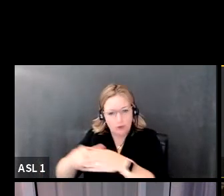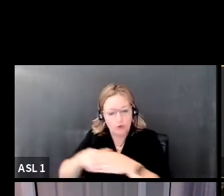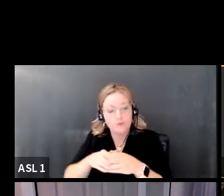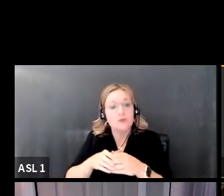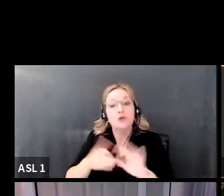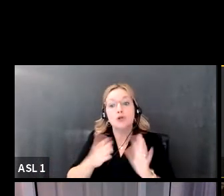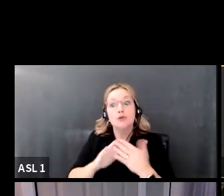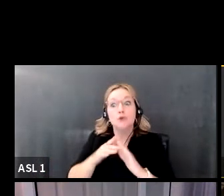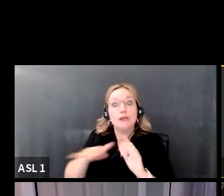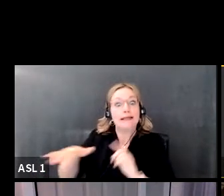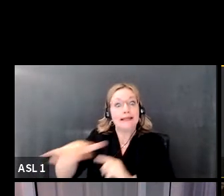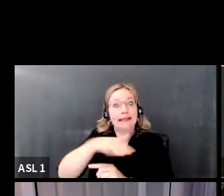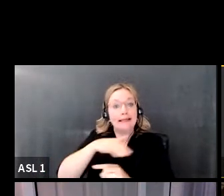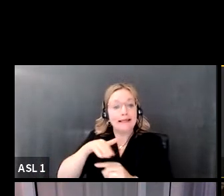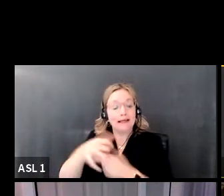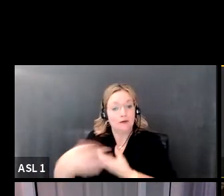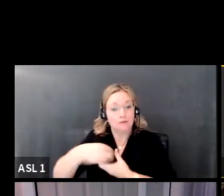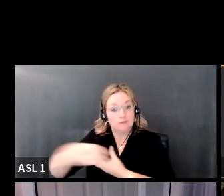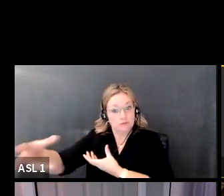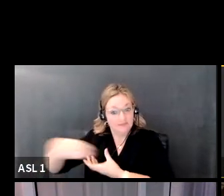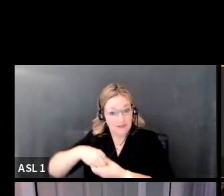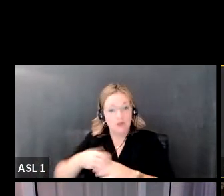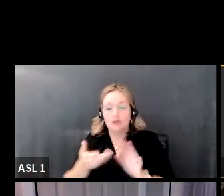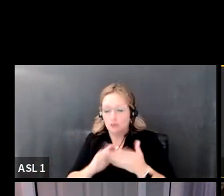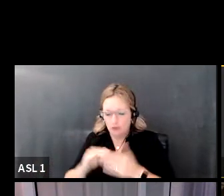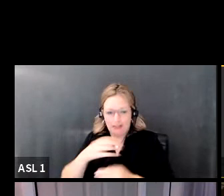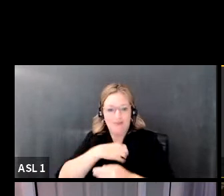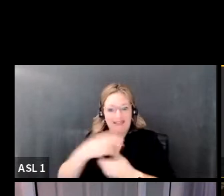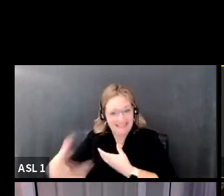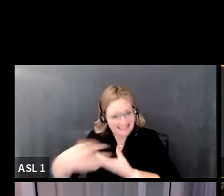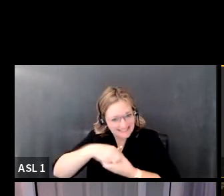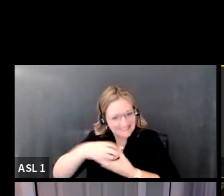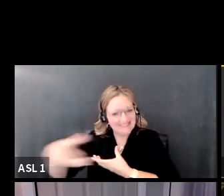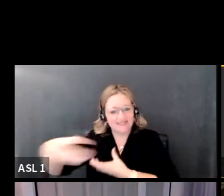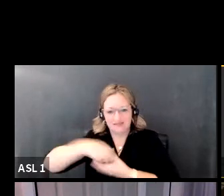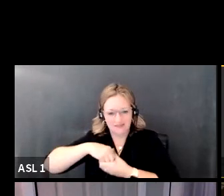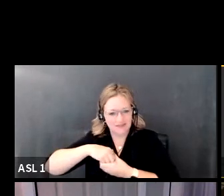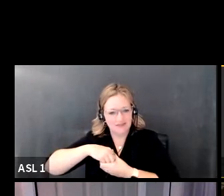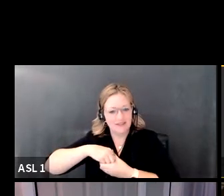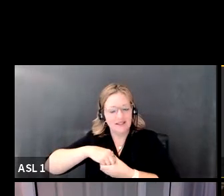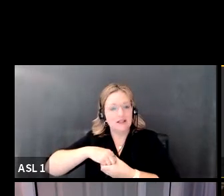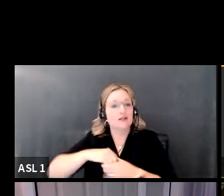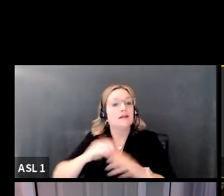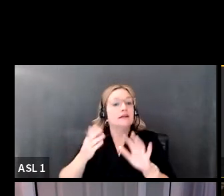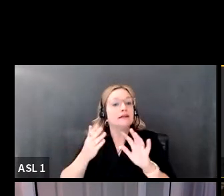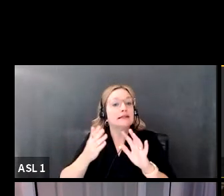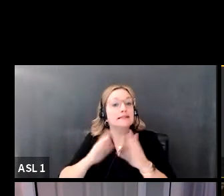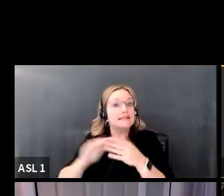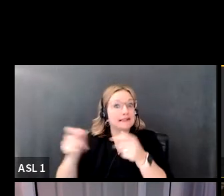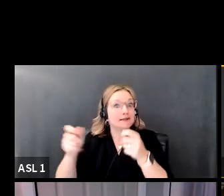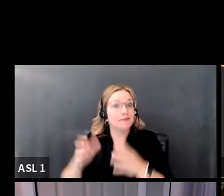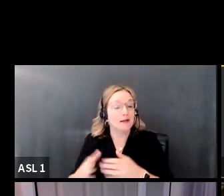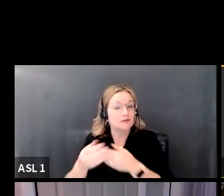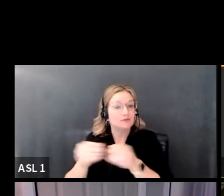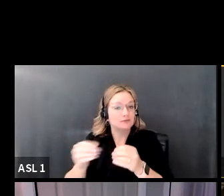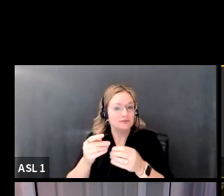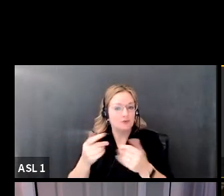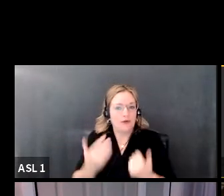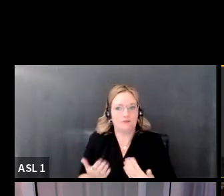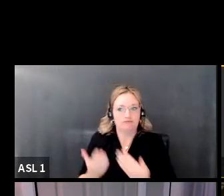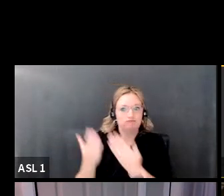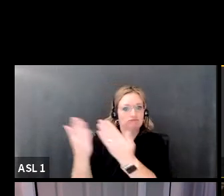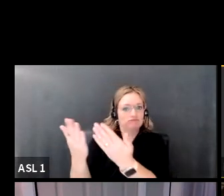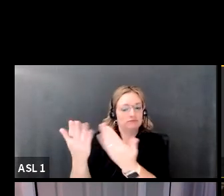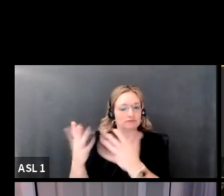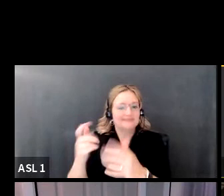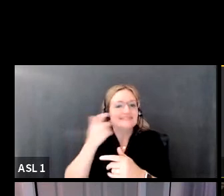the community table uh police at that table um with others uh in the city manager's office has now been referred to the city manager's office we just had